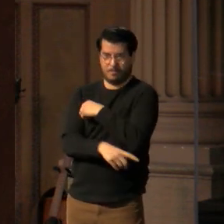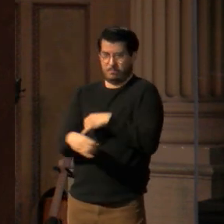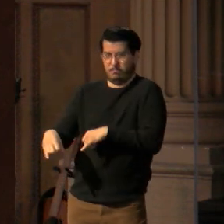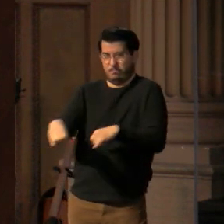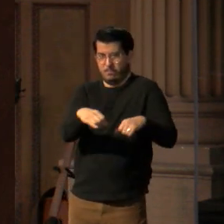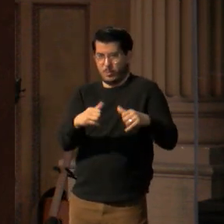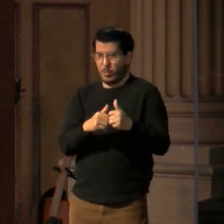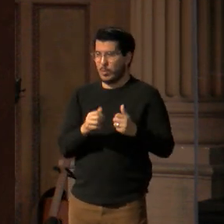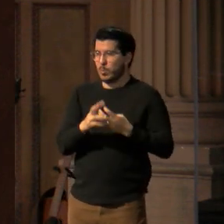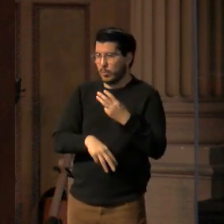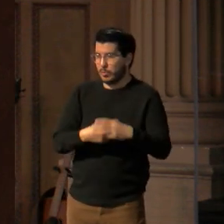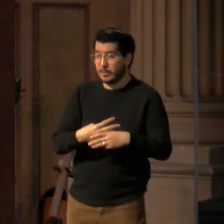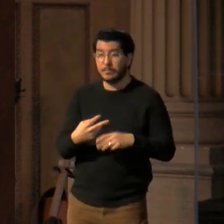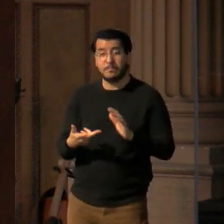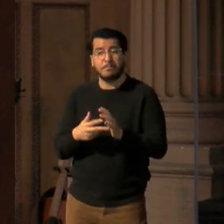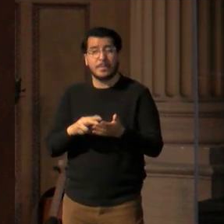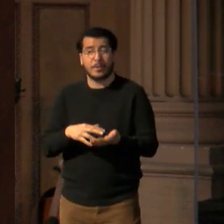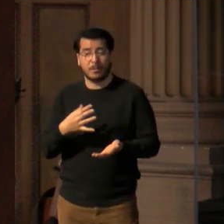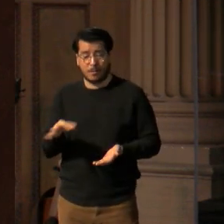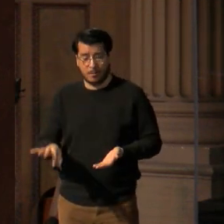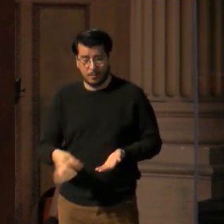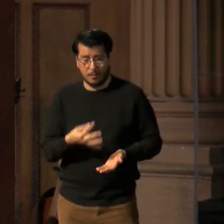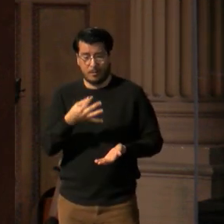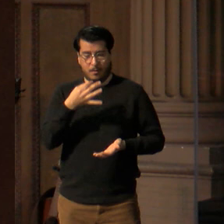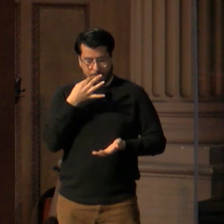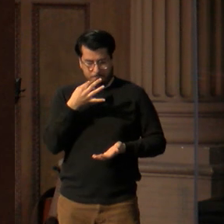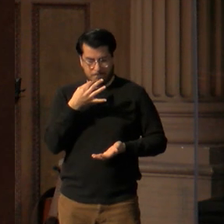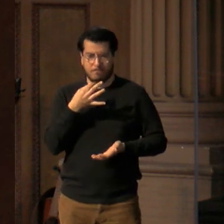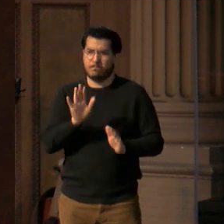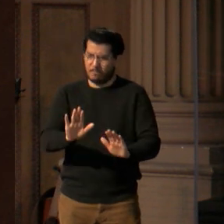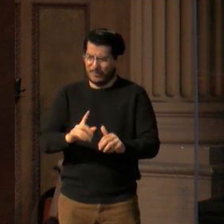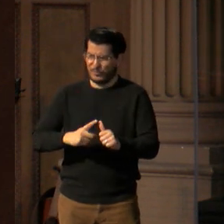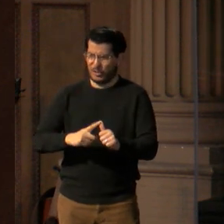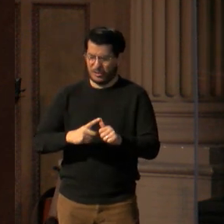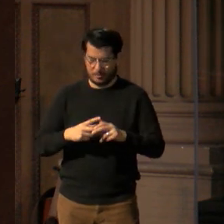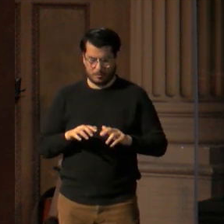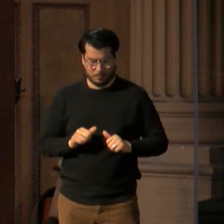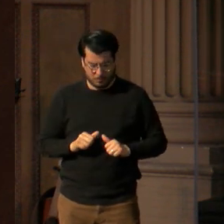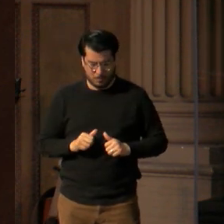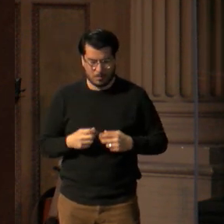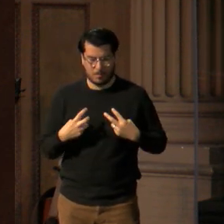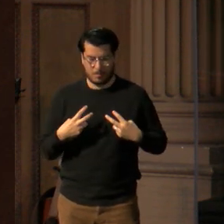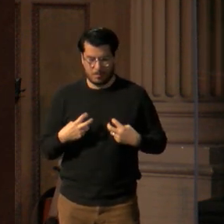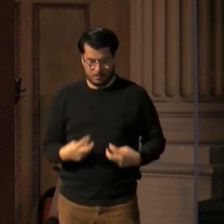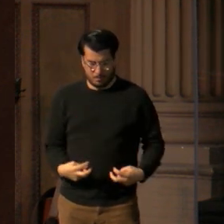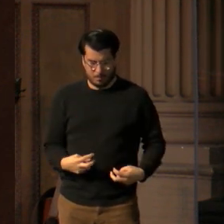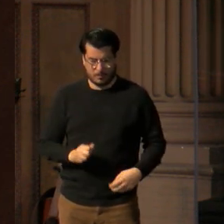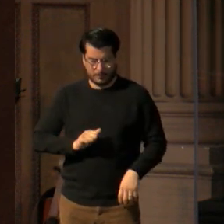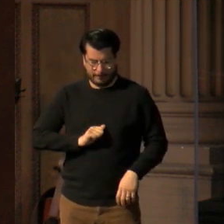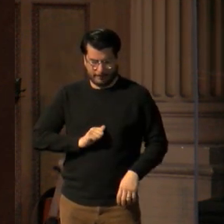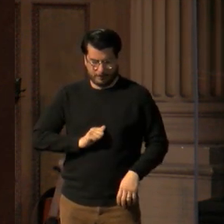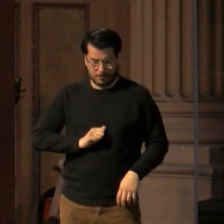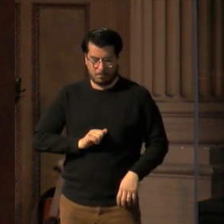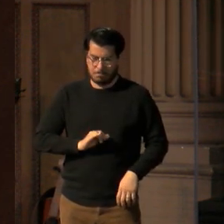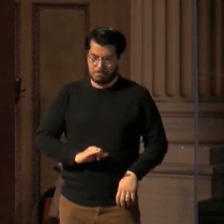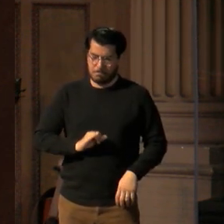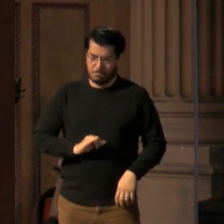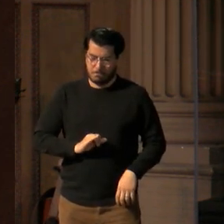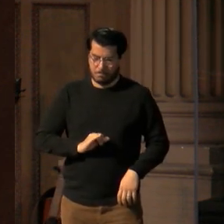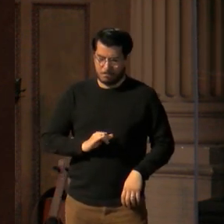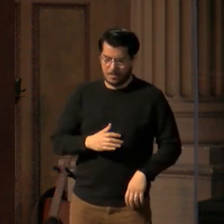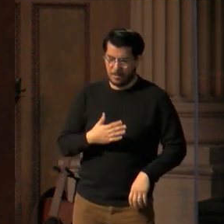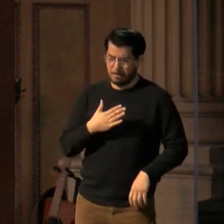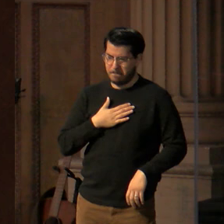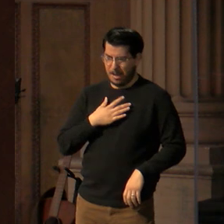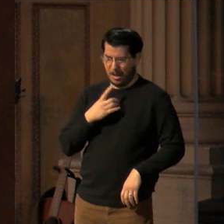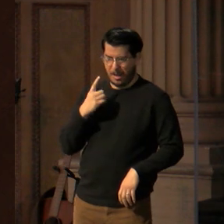So when we take this supper, we're supposed to be examining ourselves. We're supposed to be looking at our own eye to see what planks and